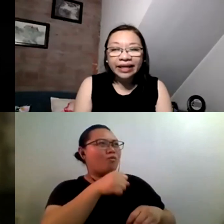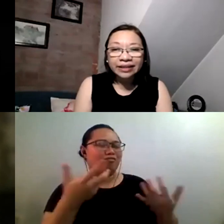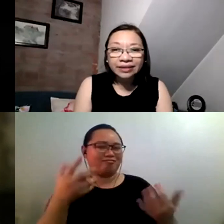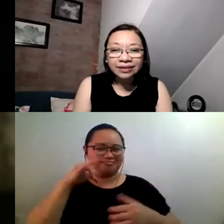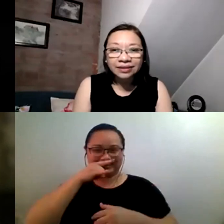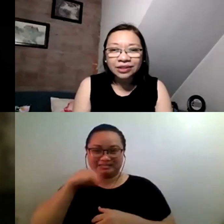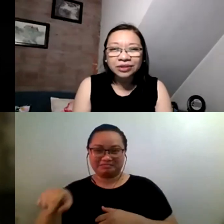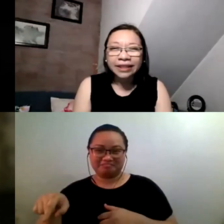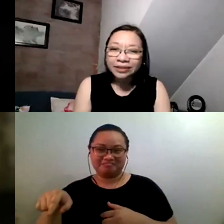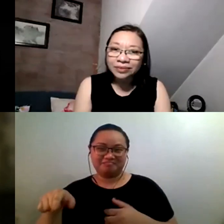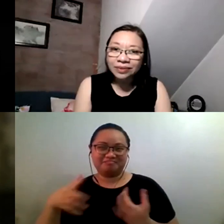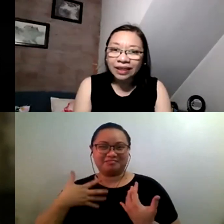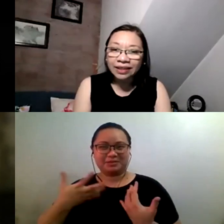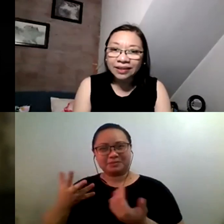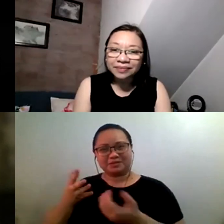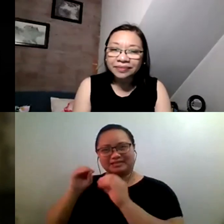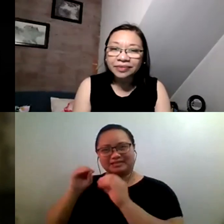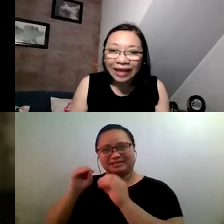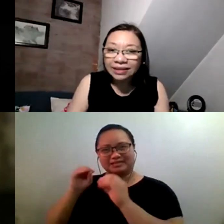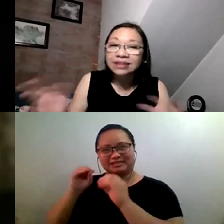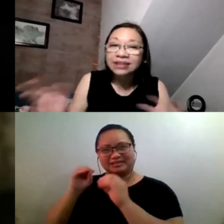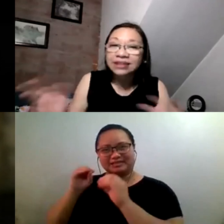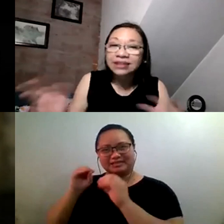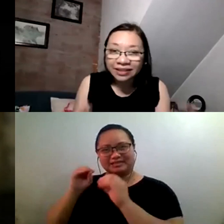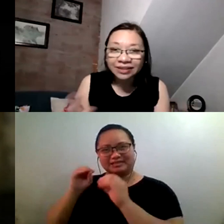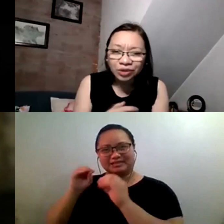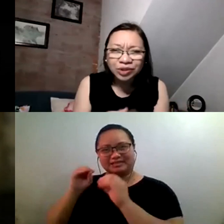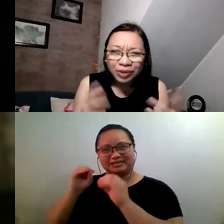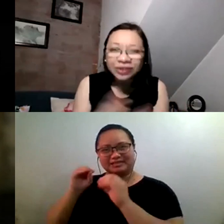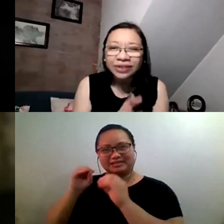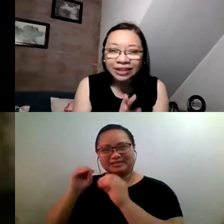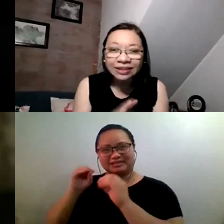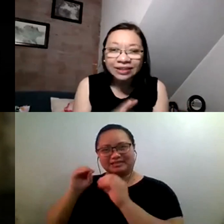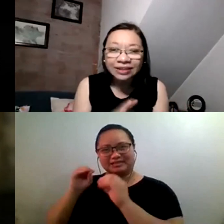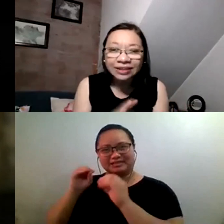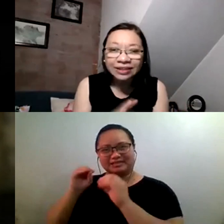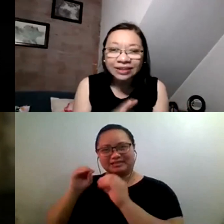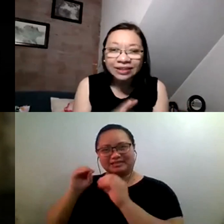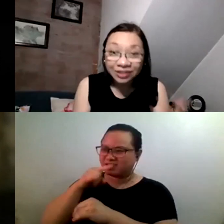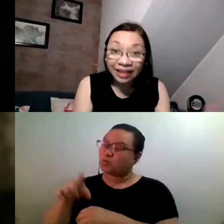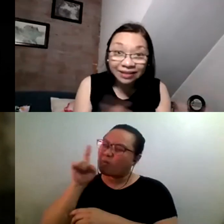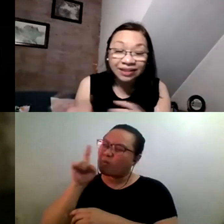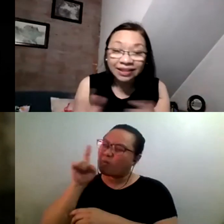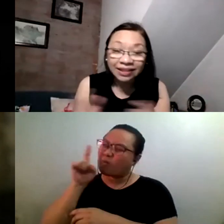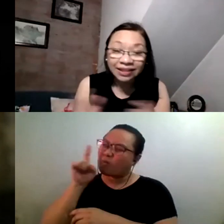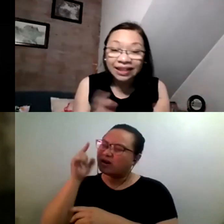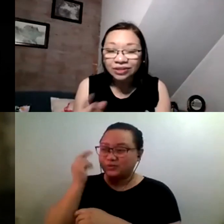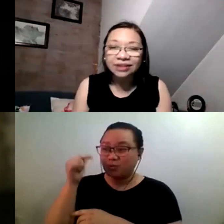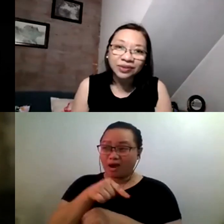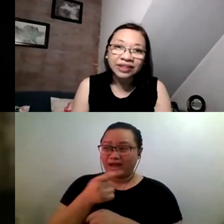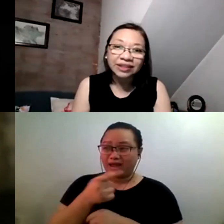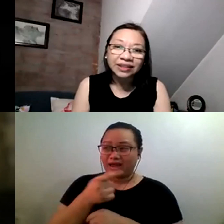And you try to, you ask the child, so what do you think is the reason behind certain actions in the